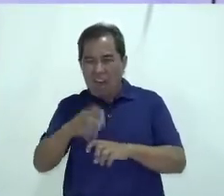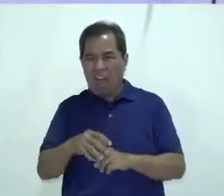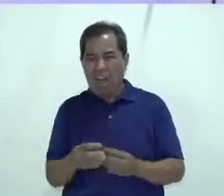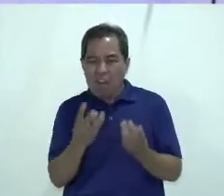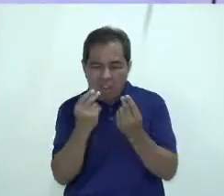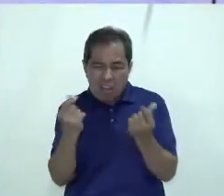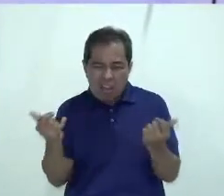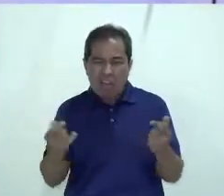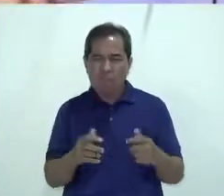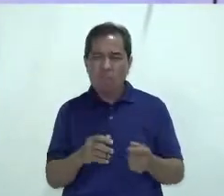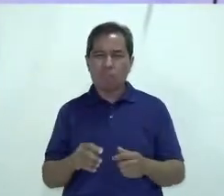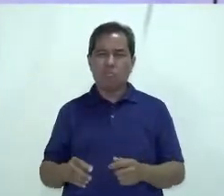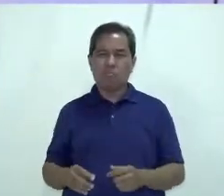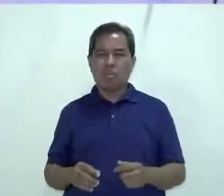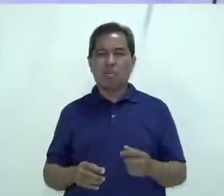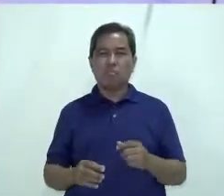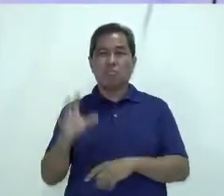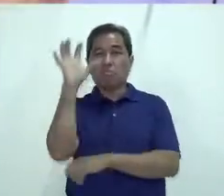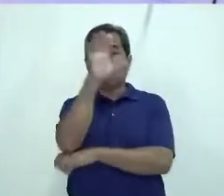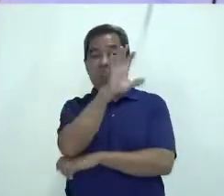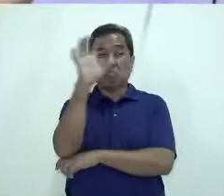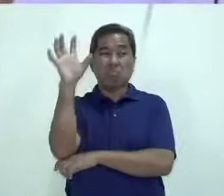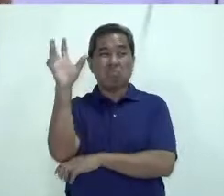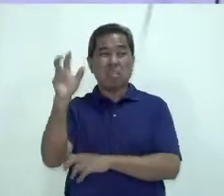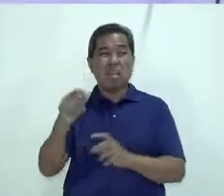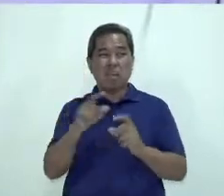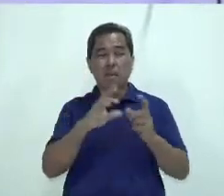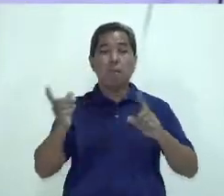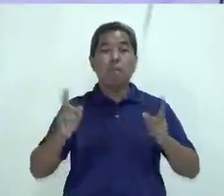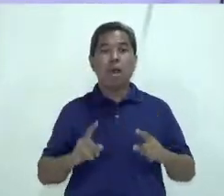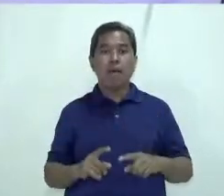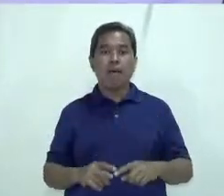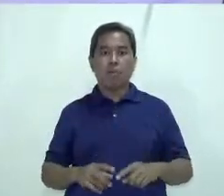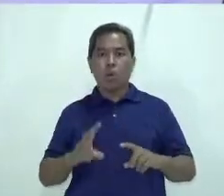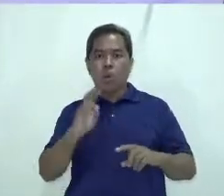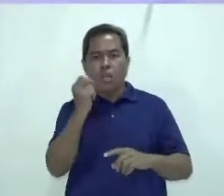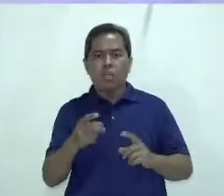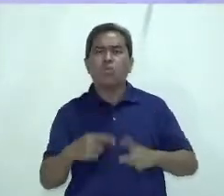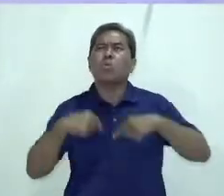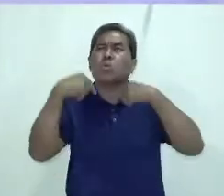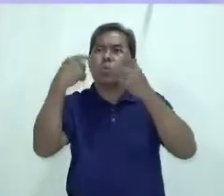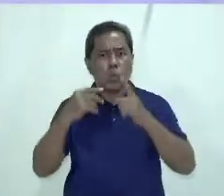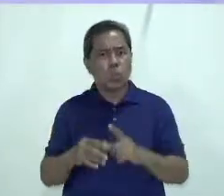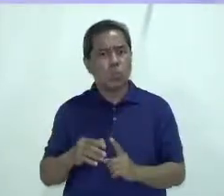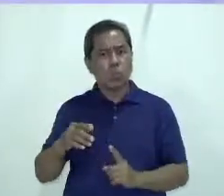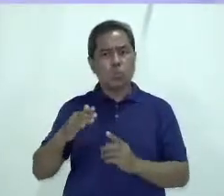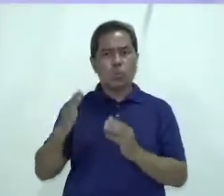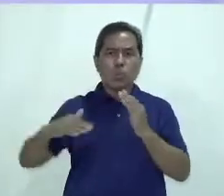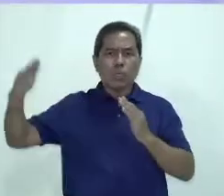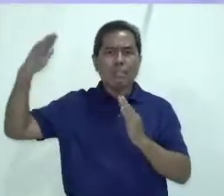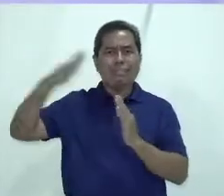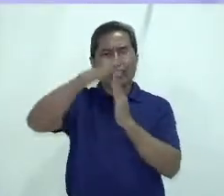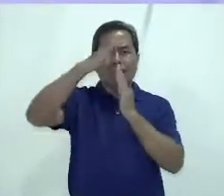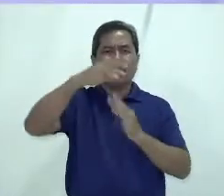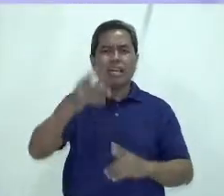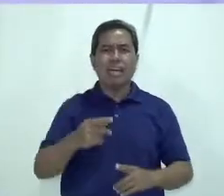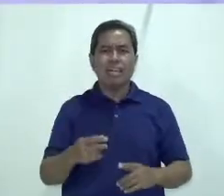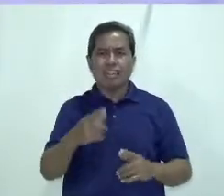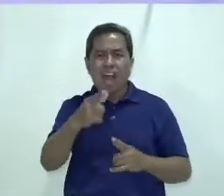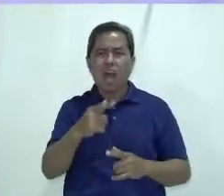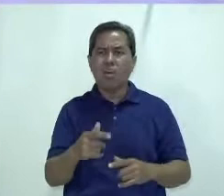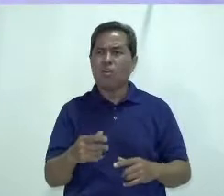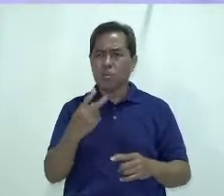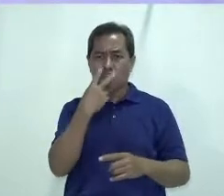trees all around. There's hardly any view. But the moment you reach the top, it seemed like you suddenly landed on an